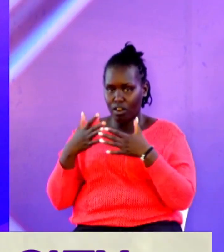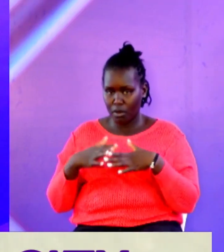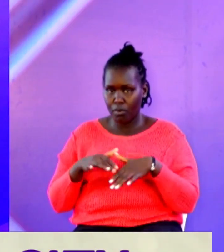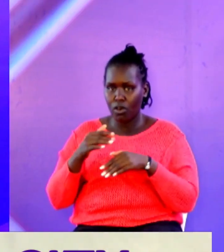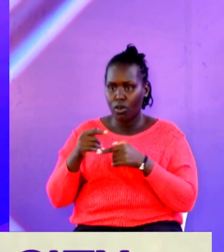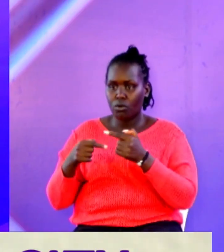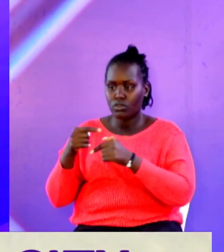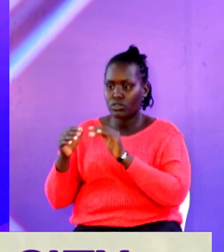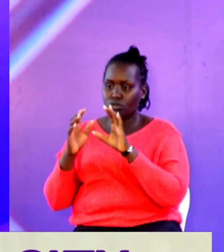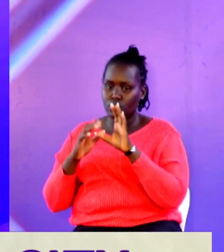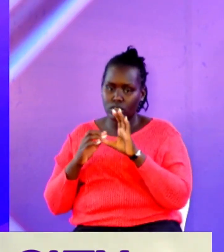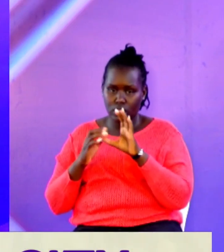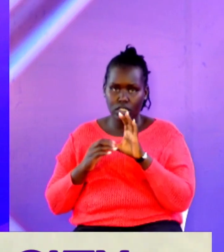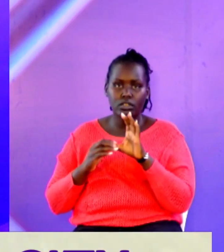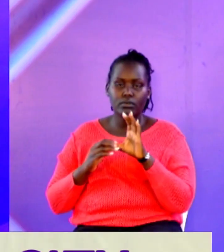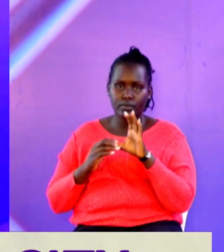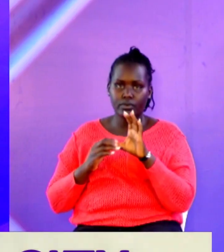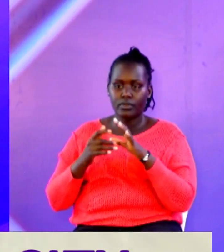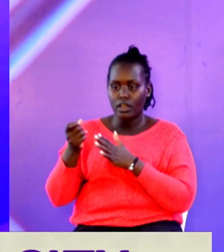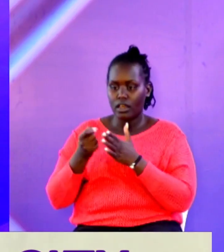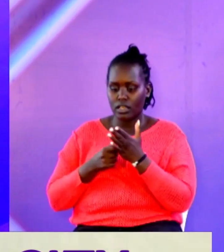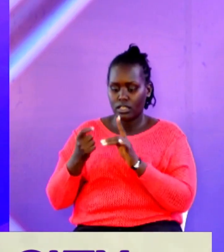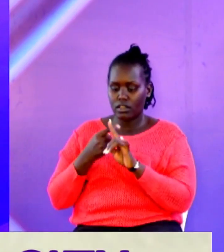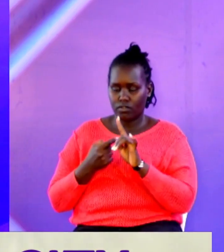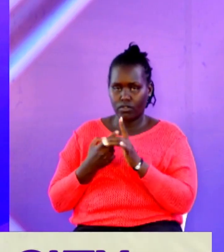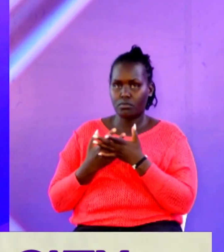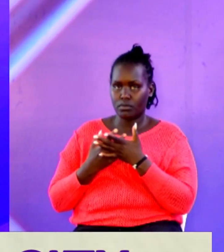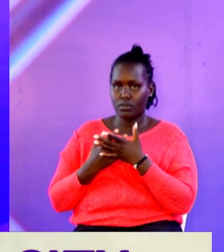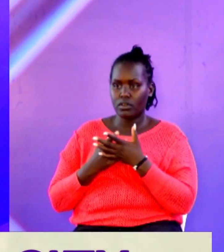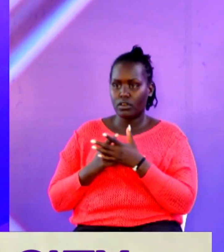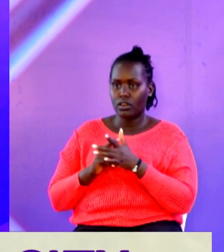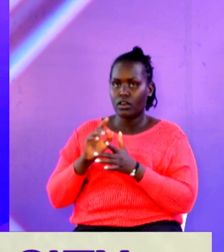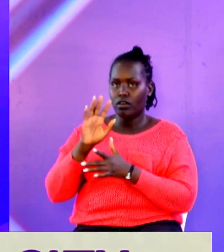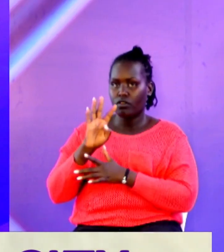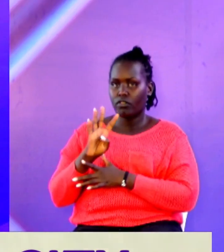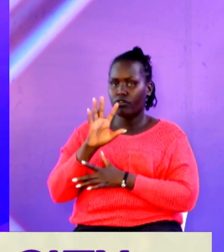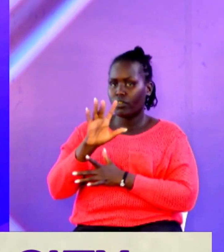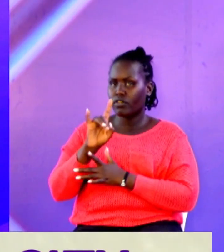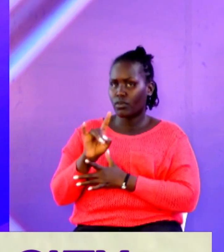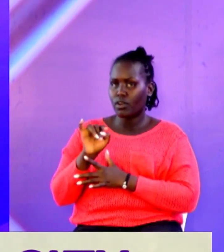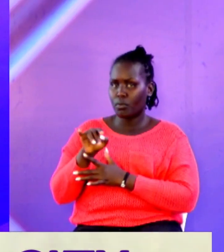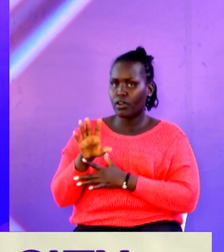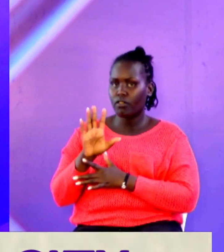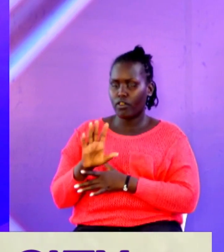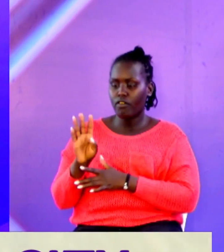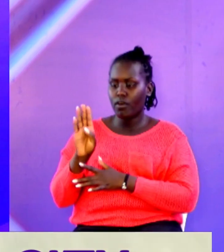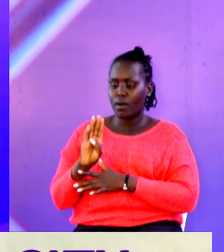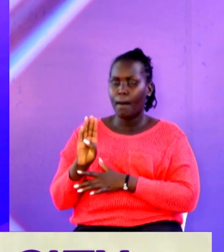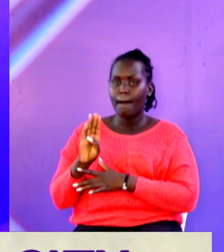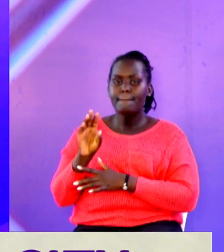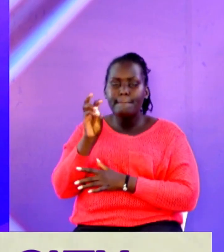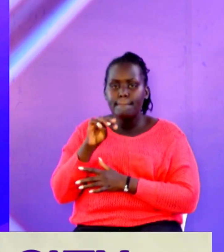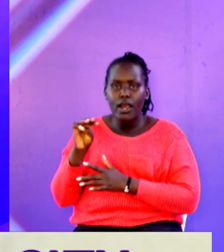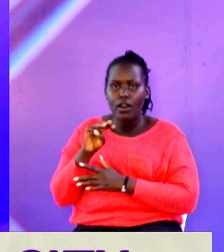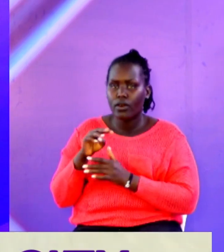to Chelsea, Jamie Gittens signed from Borussia Dortmund in a 51.5 million euro deal. And of course, Joao